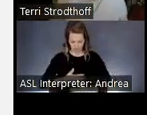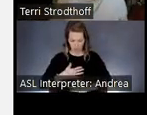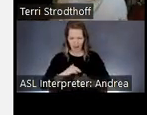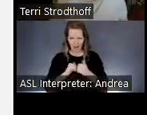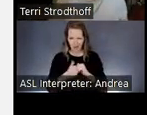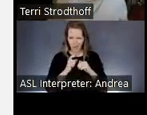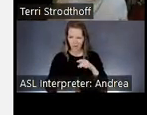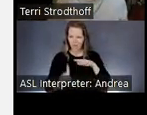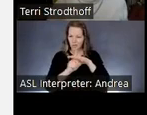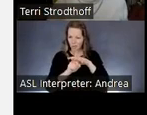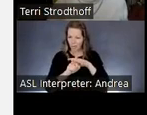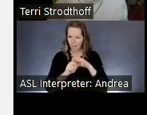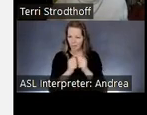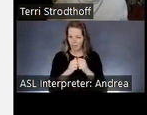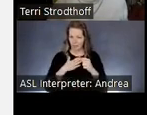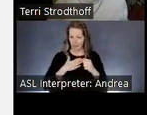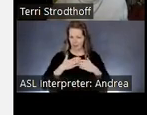authenticity? What does that look like?